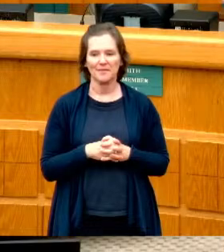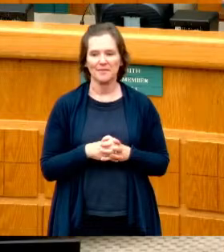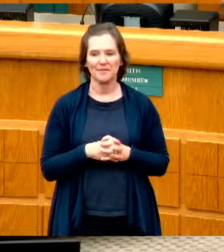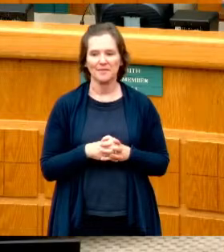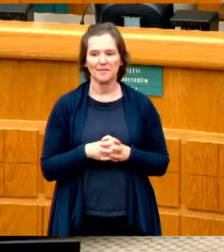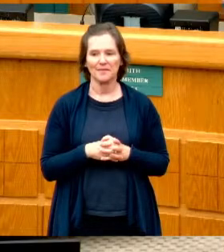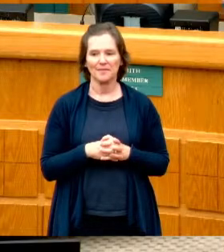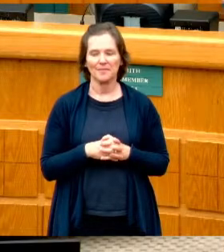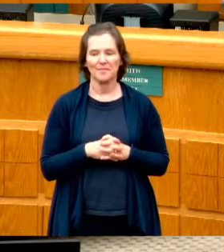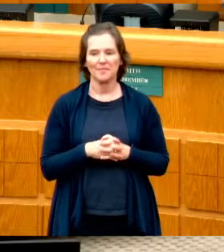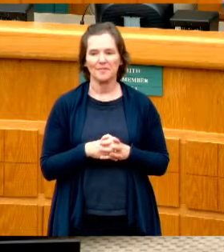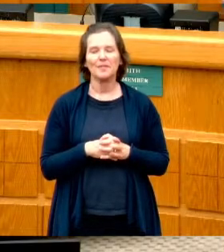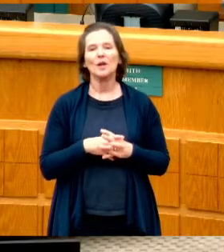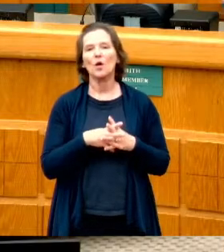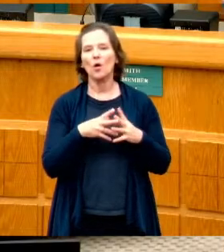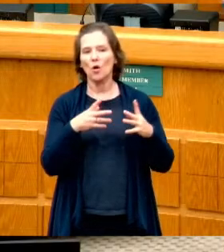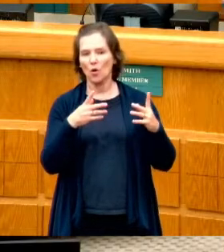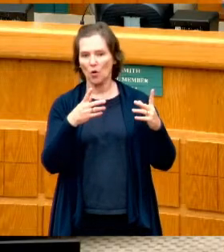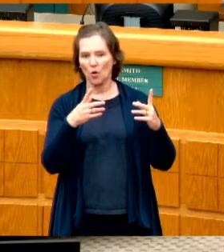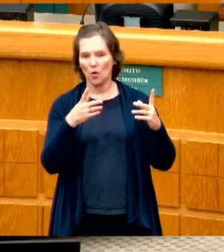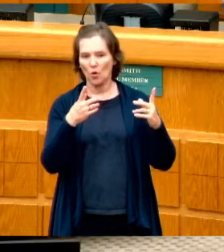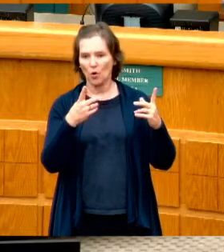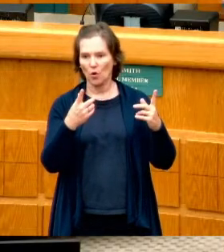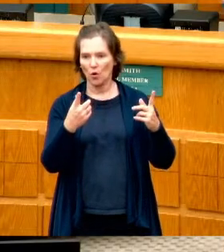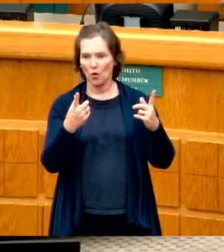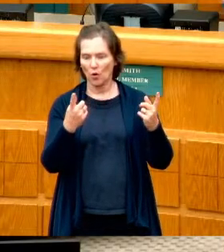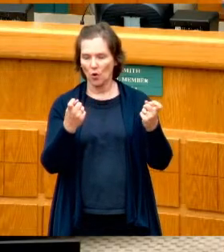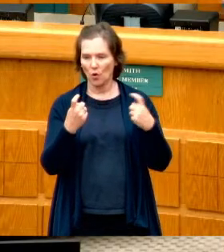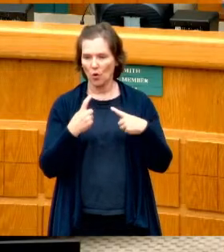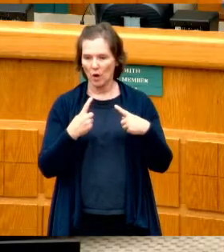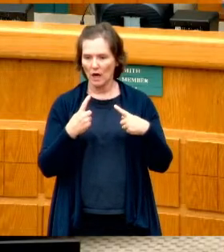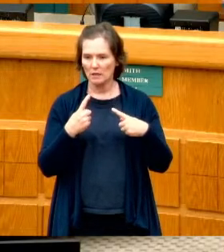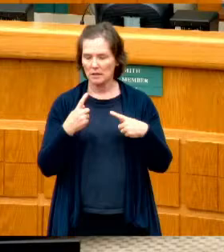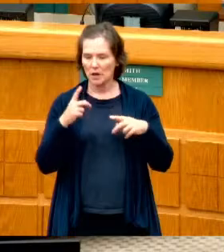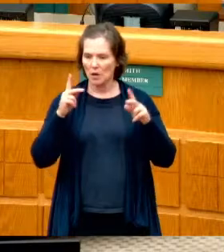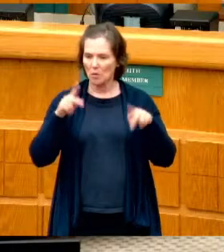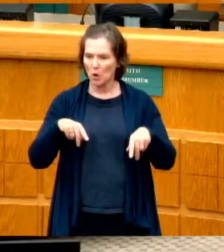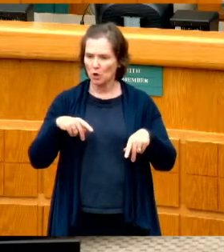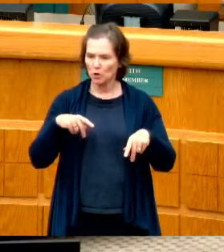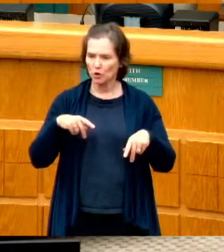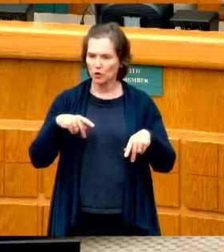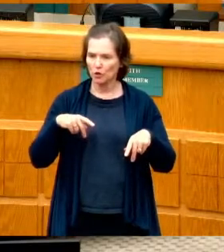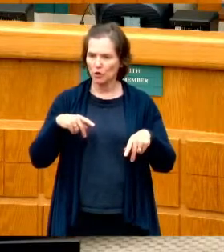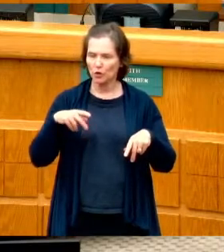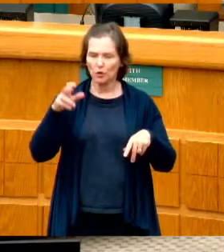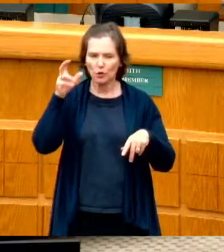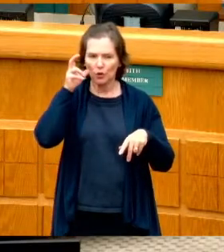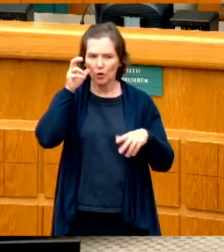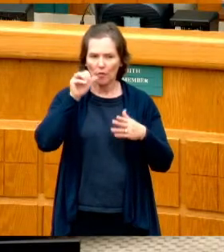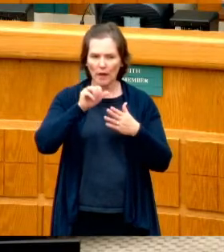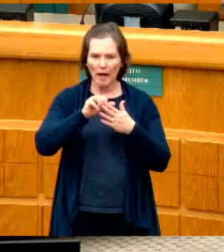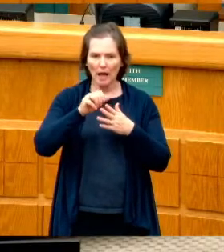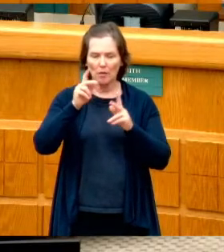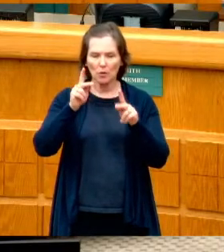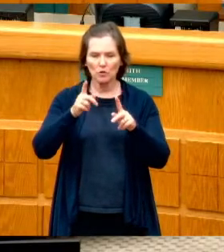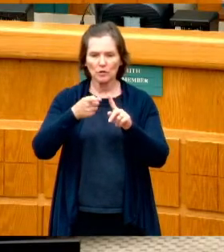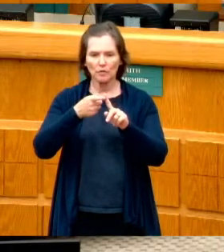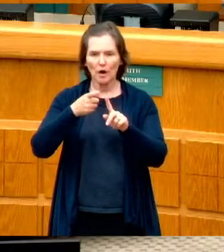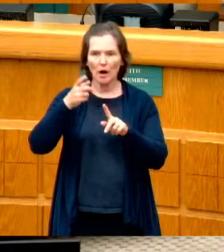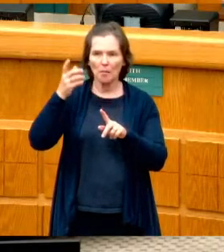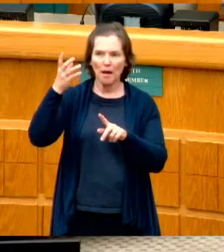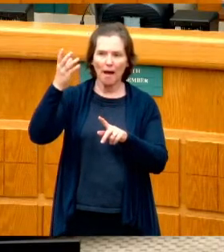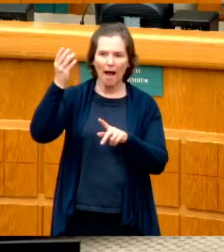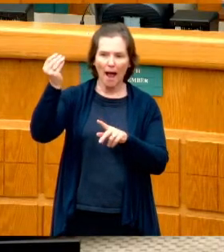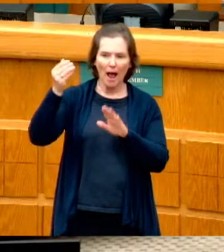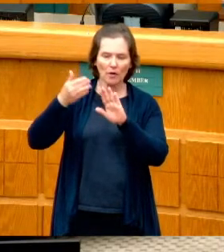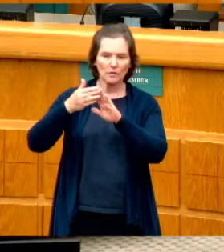Is the mic on? So, someone said that they were told that the out-of-town nurses brought to Corpus Christi to help with COVID patients will be leaving